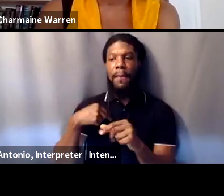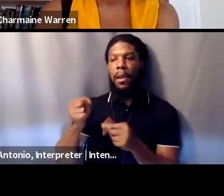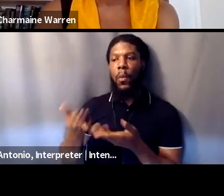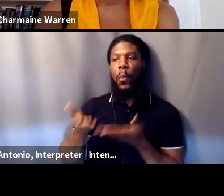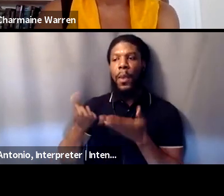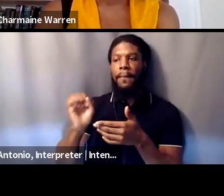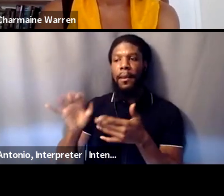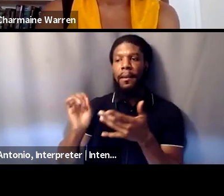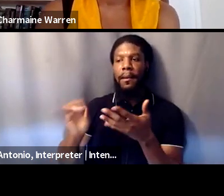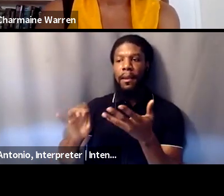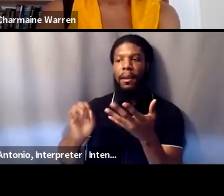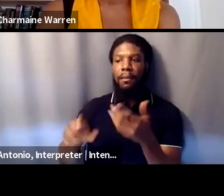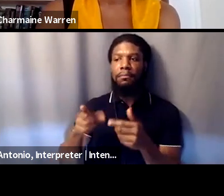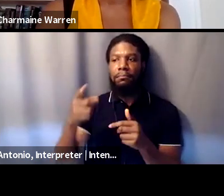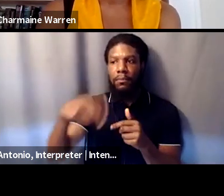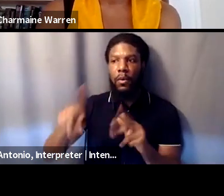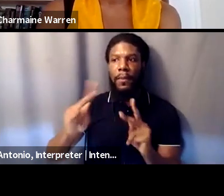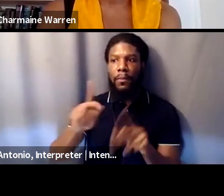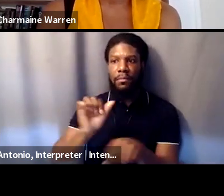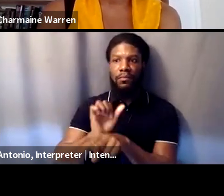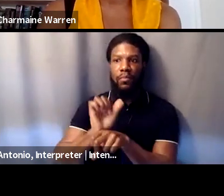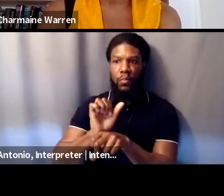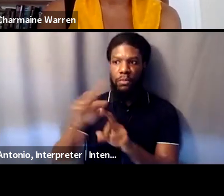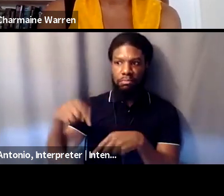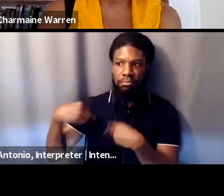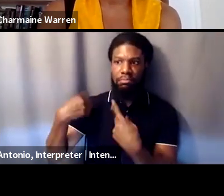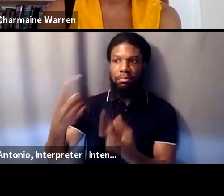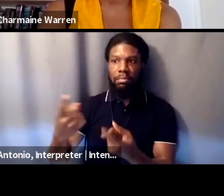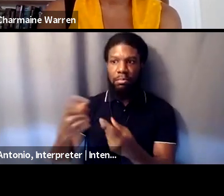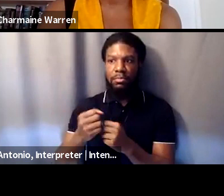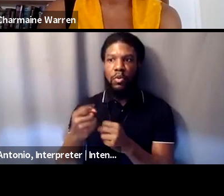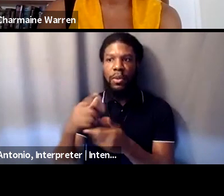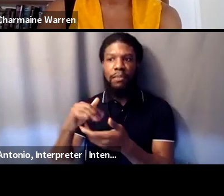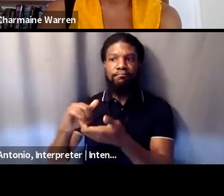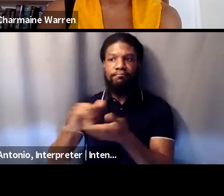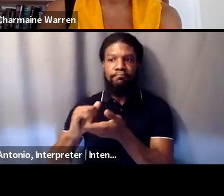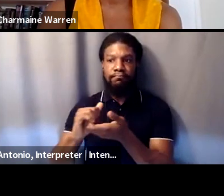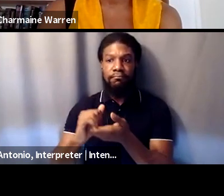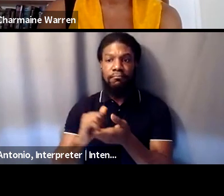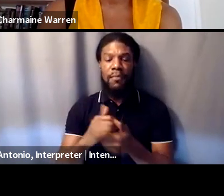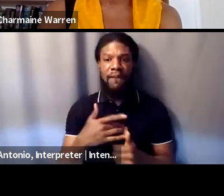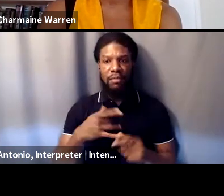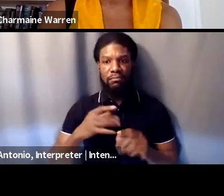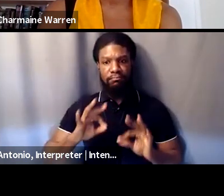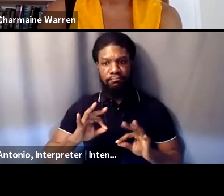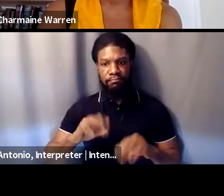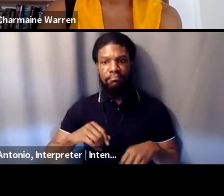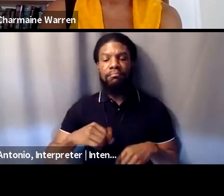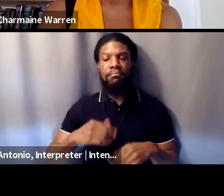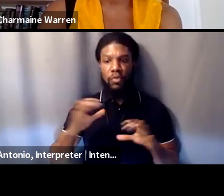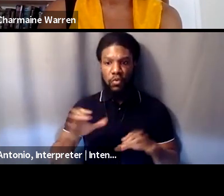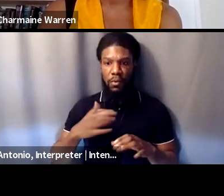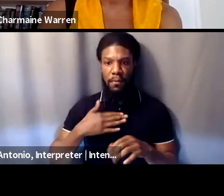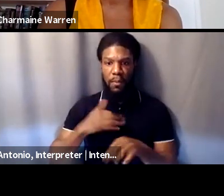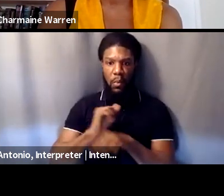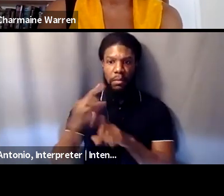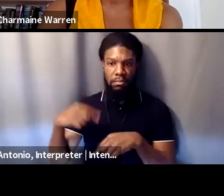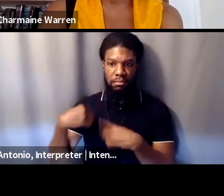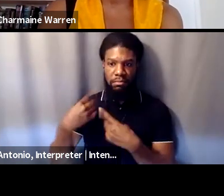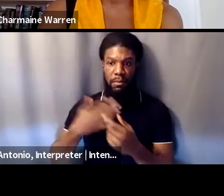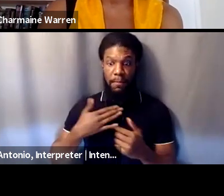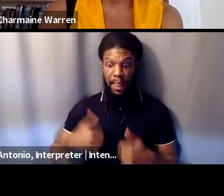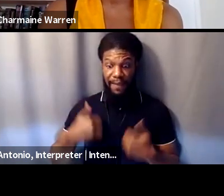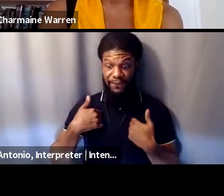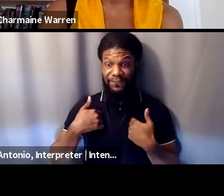And I feel very generous to have been able to do this in my lifetime at this moment where we're in right now. Like I feel that, like